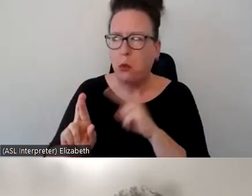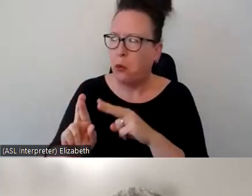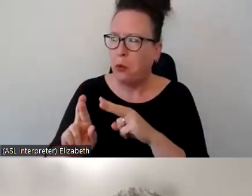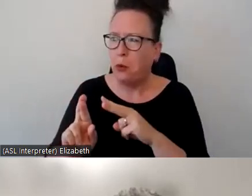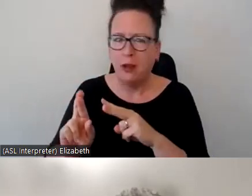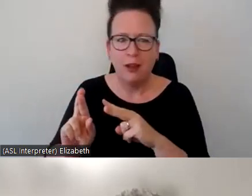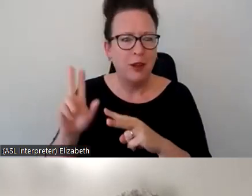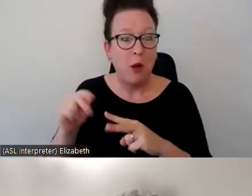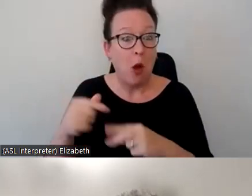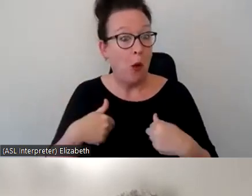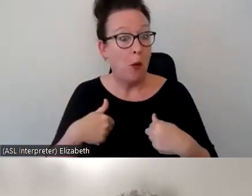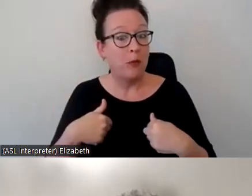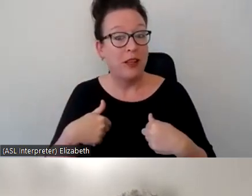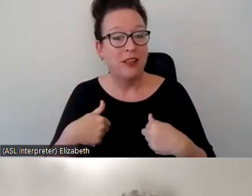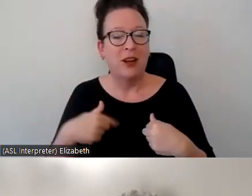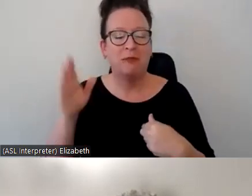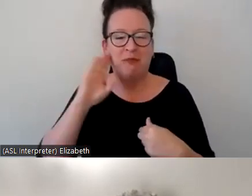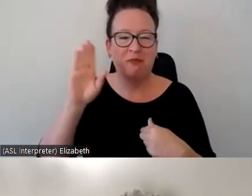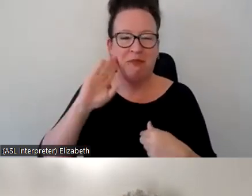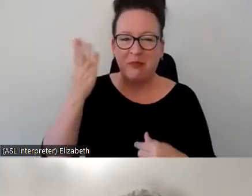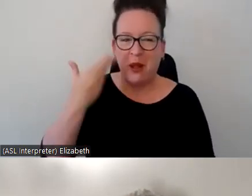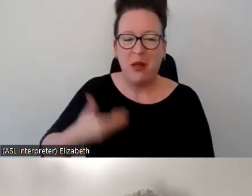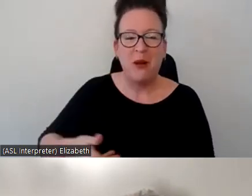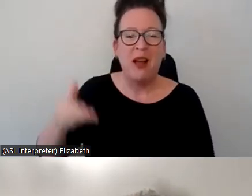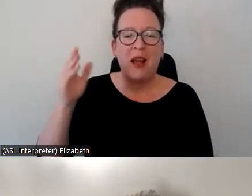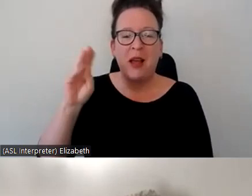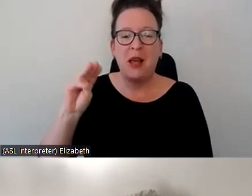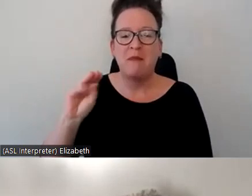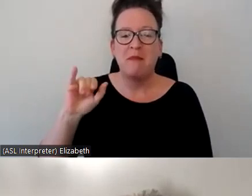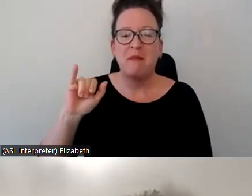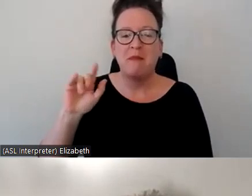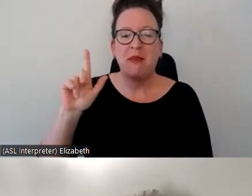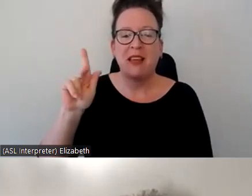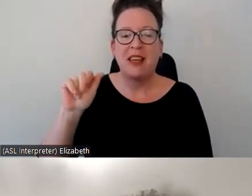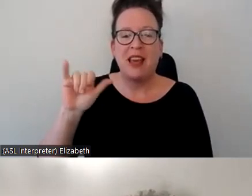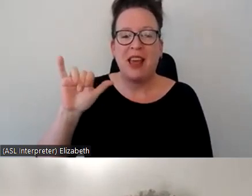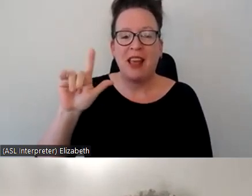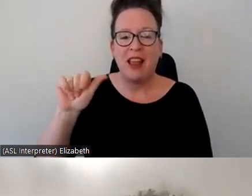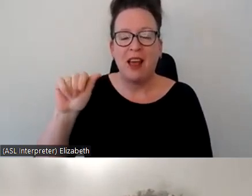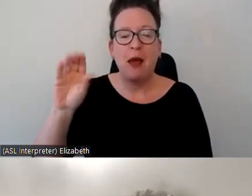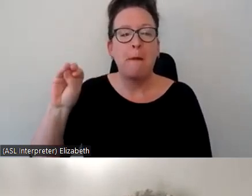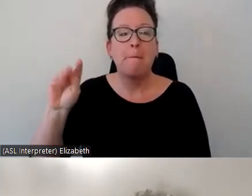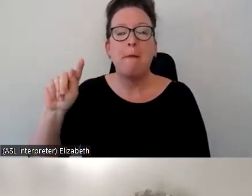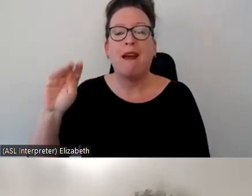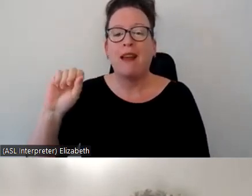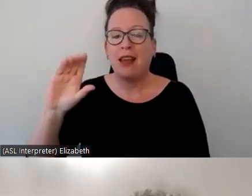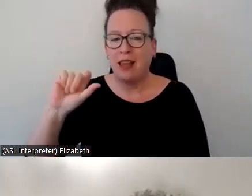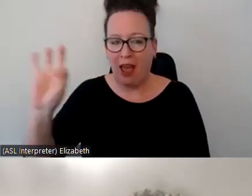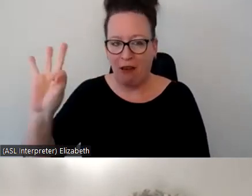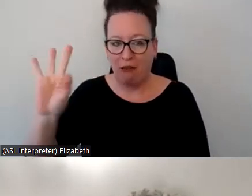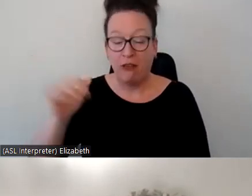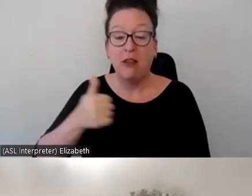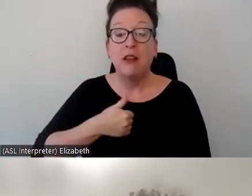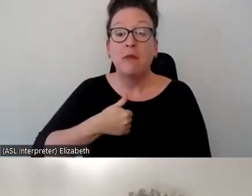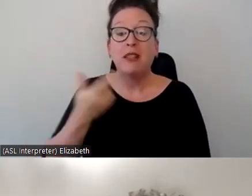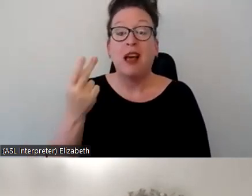Oh, me? Is that my cue? So hi, I'm Mikayla Metcalf. I am the NextGen Careers